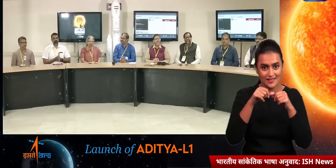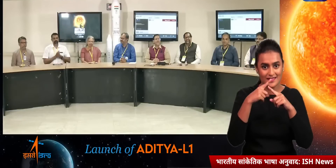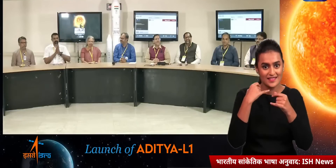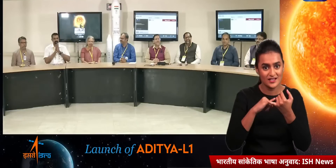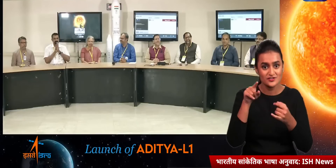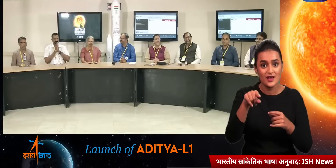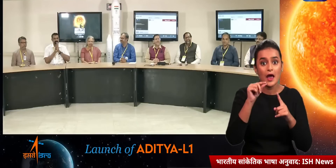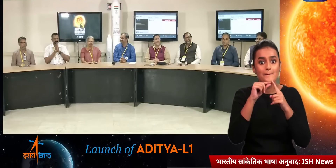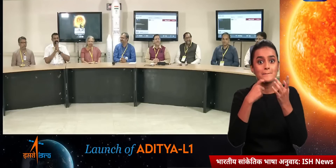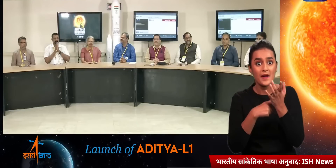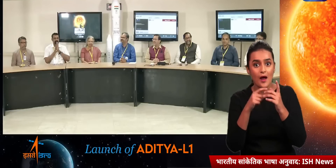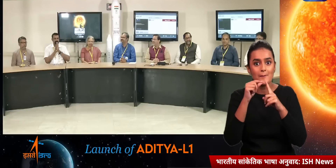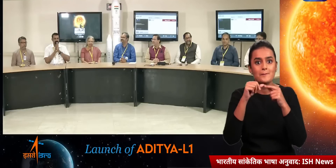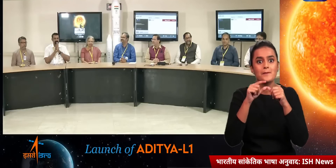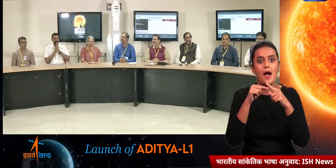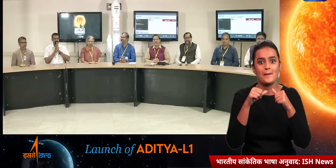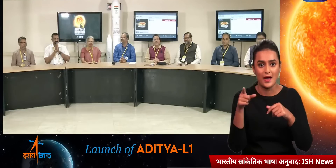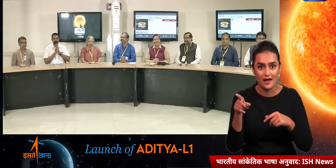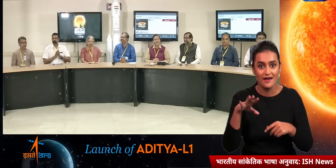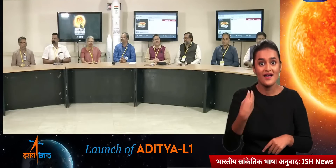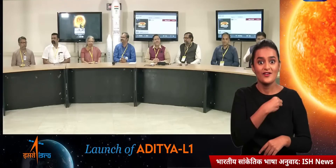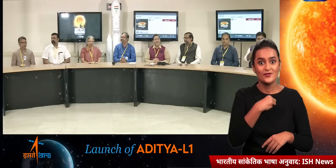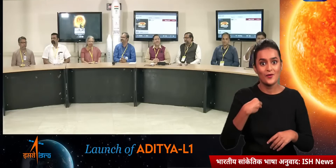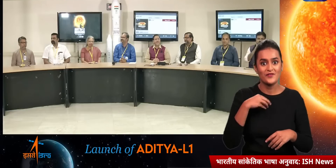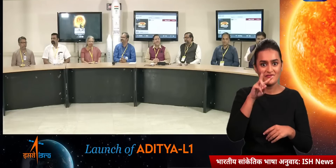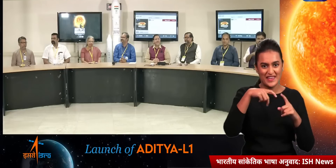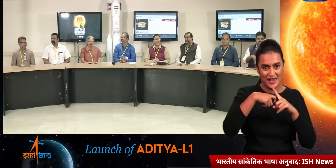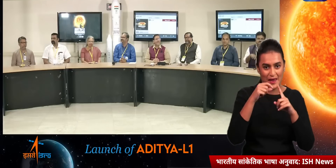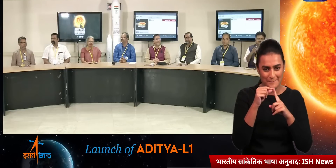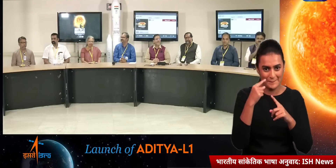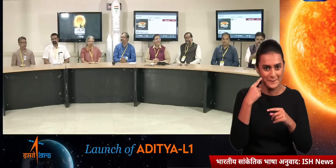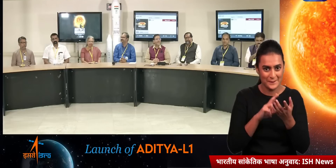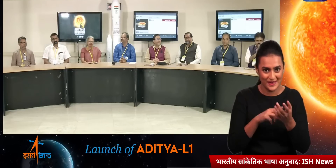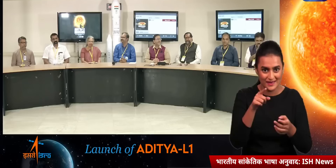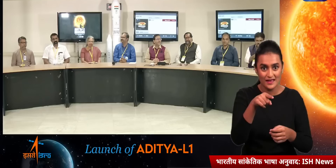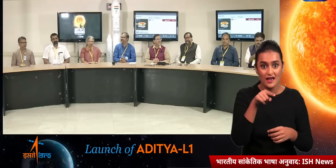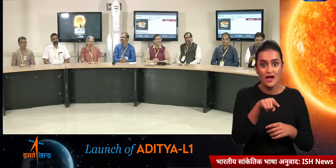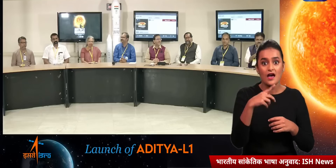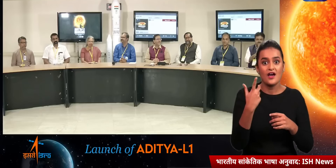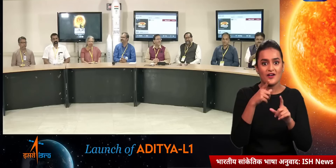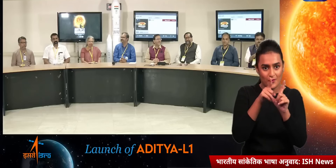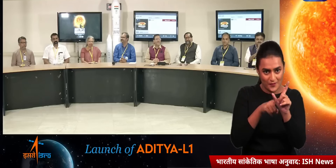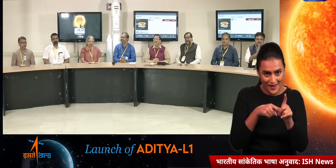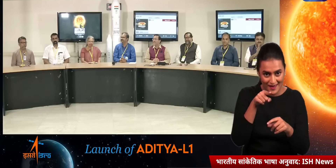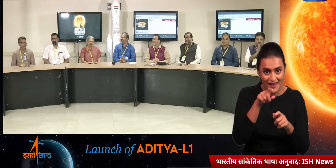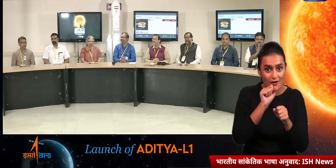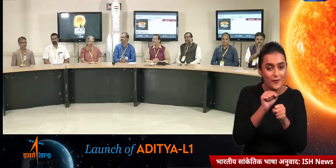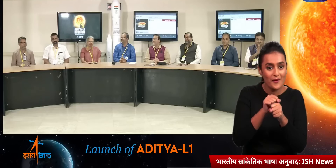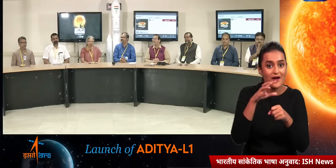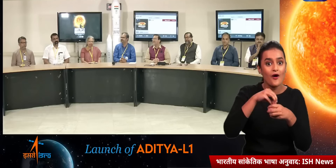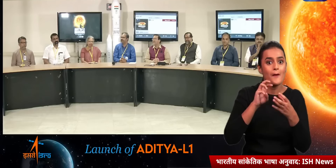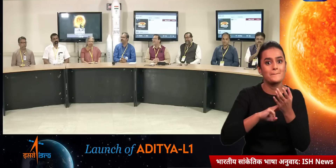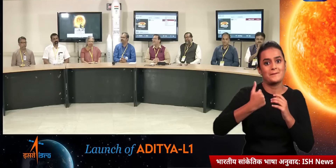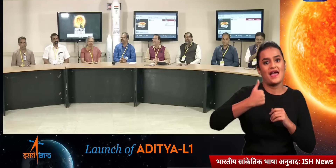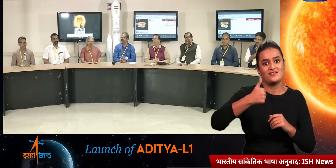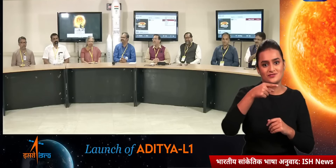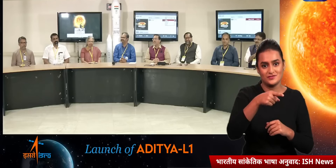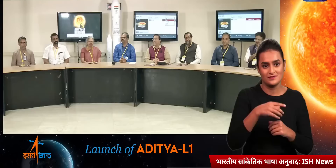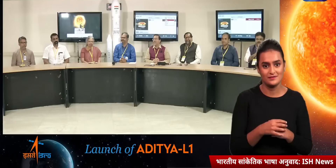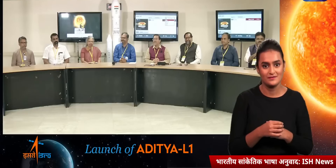of PAPA, and Dr. Vipin K. Yadav, PI of